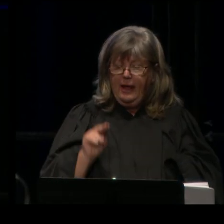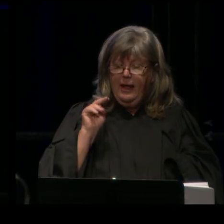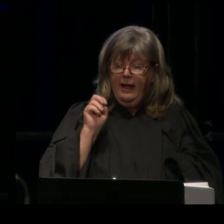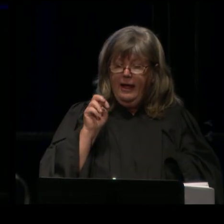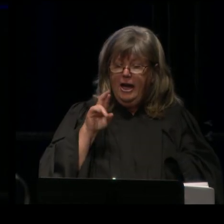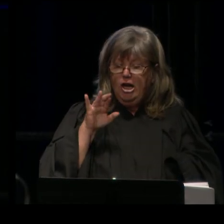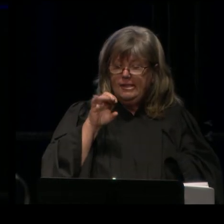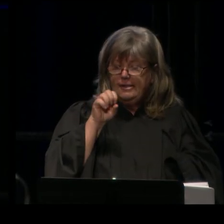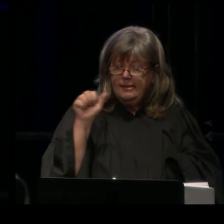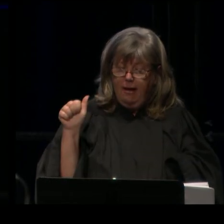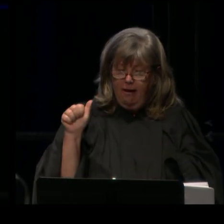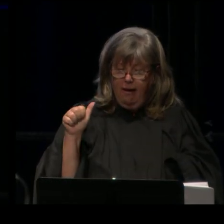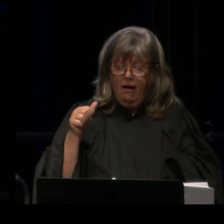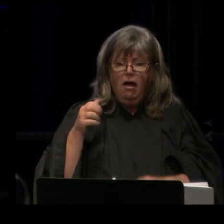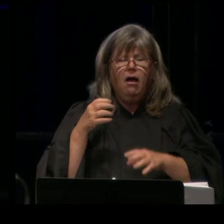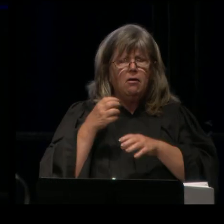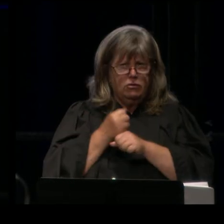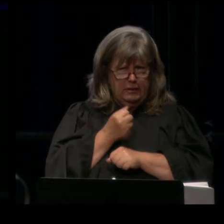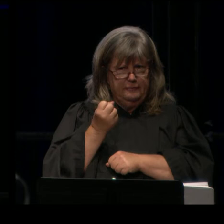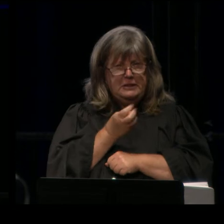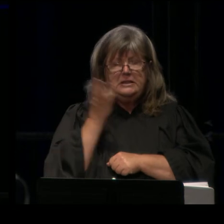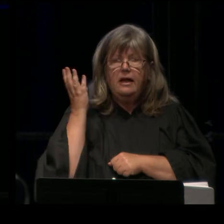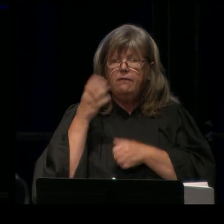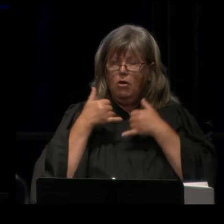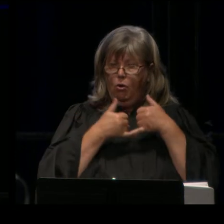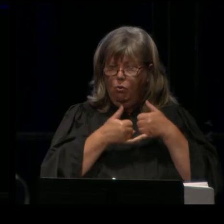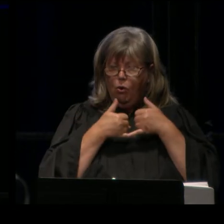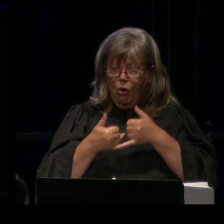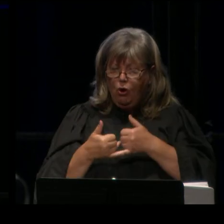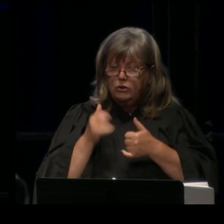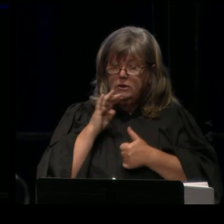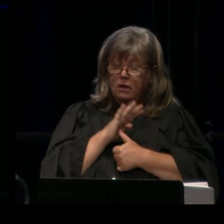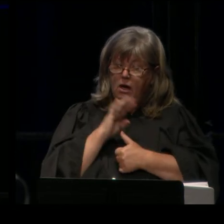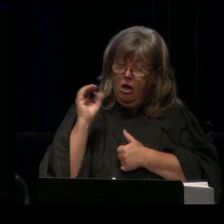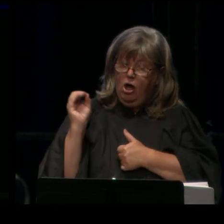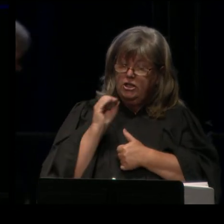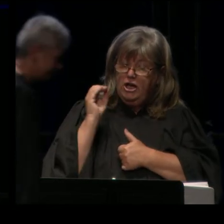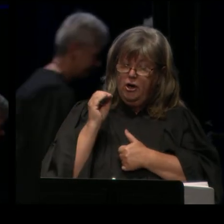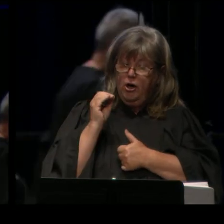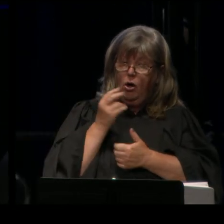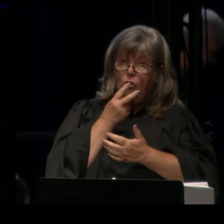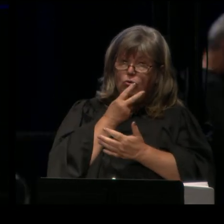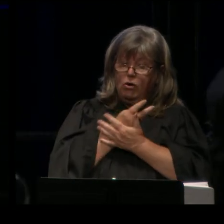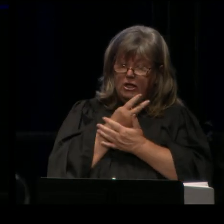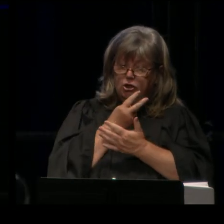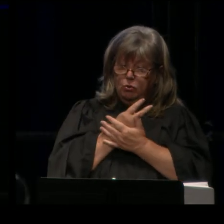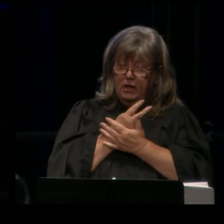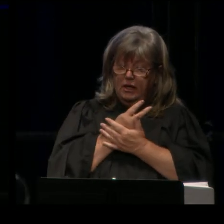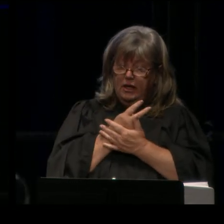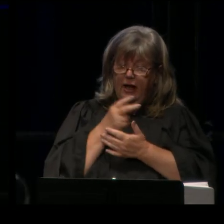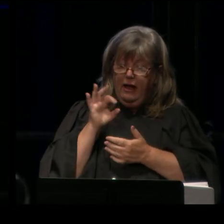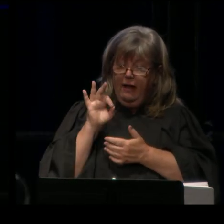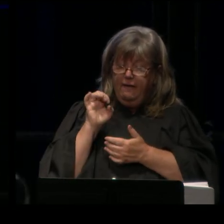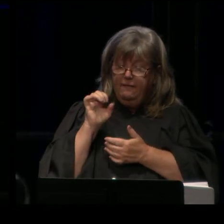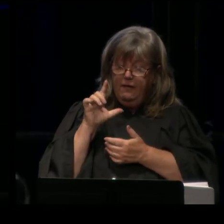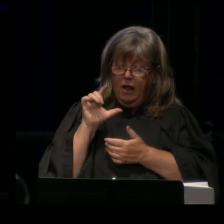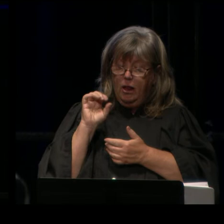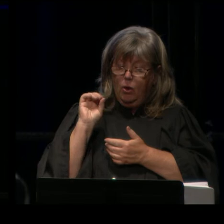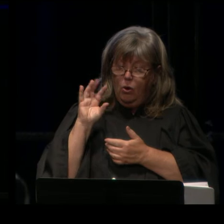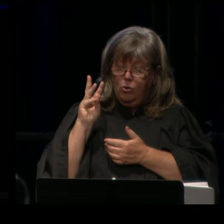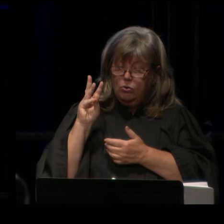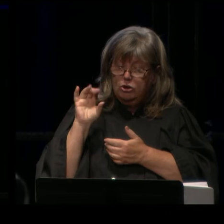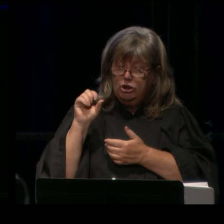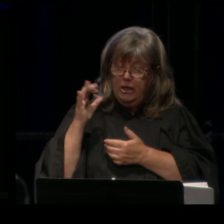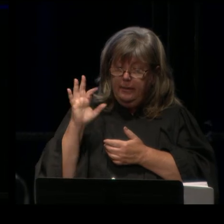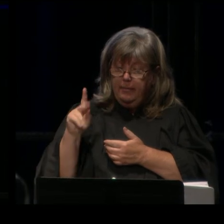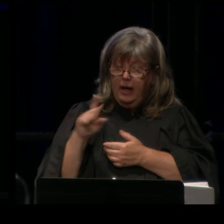Narissa has received several awards at TMU, including the Ontario Graduate Fellowship and the Faculty of Community Services Black